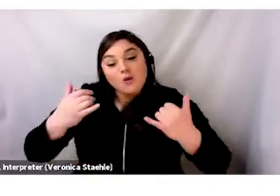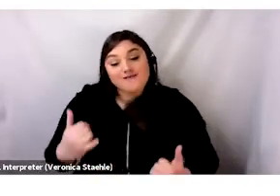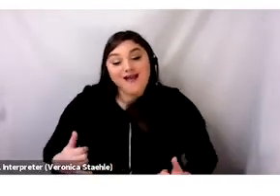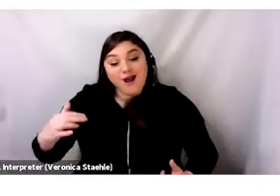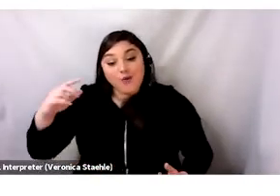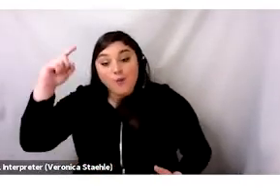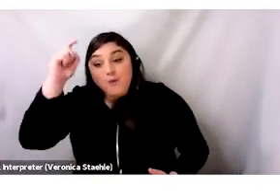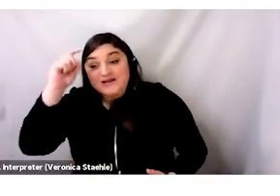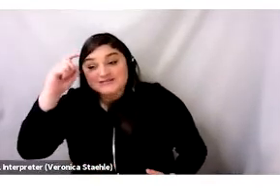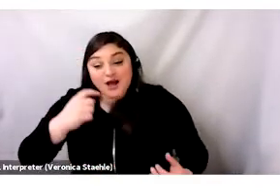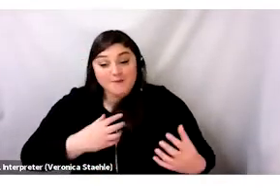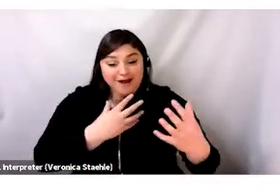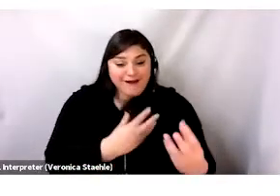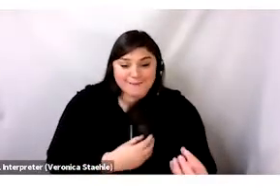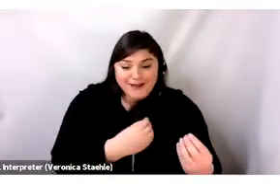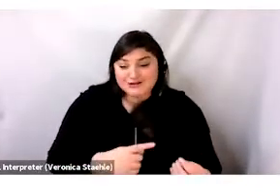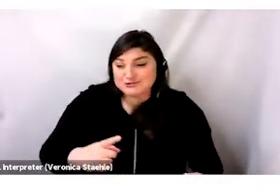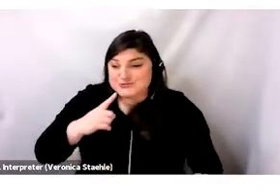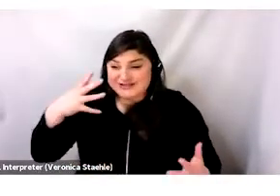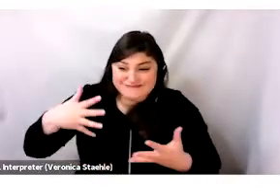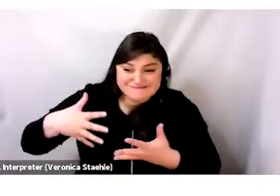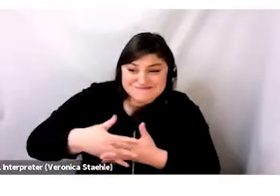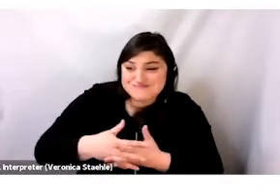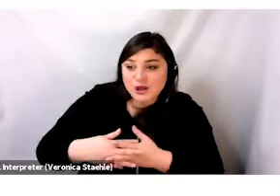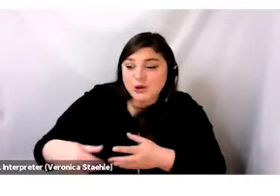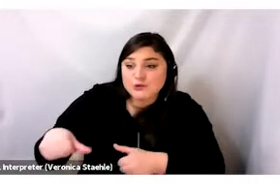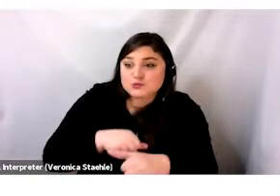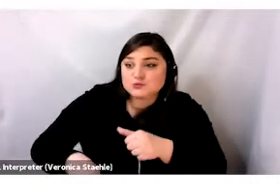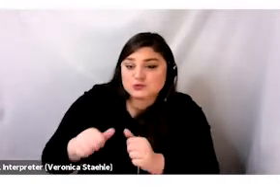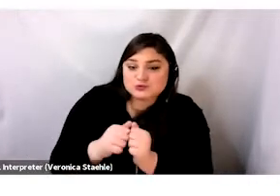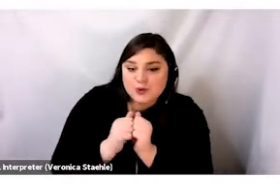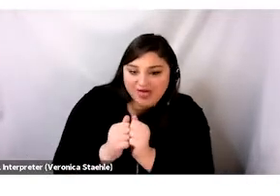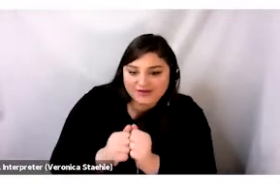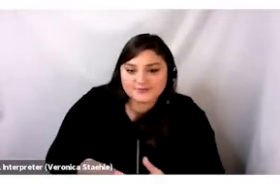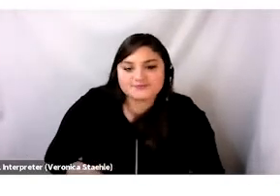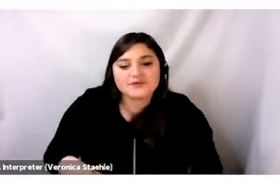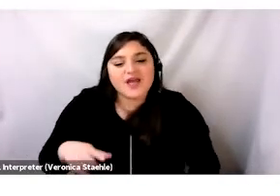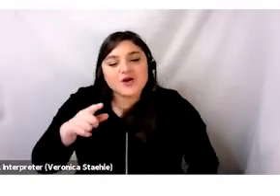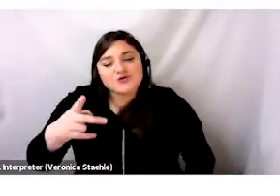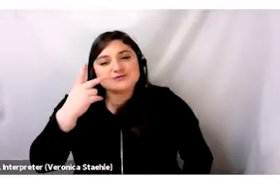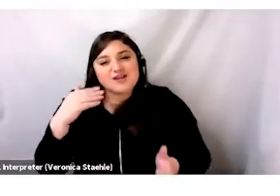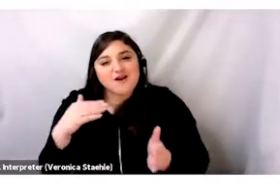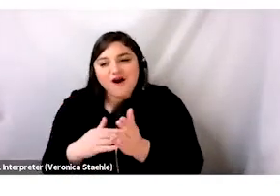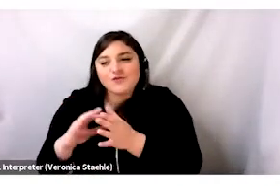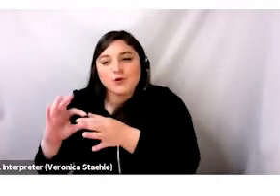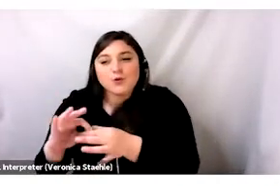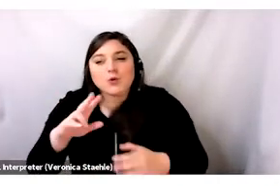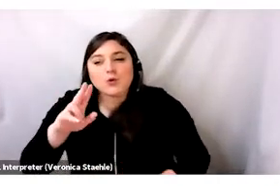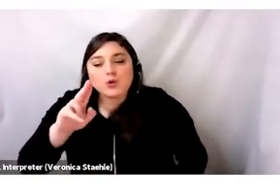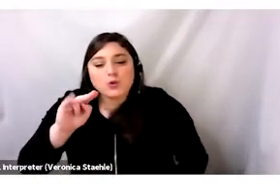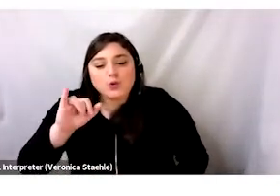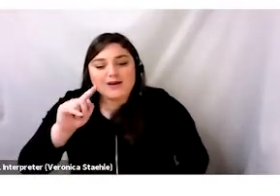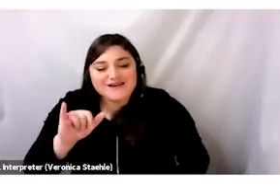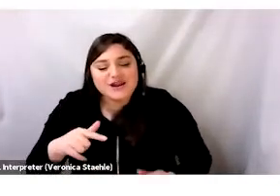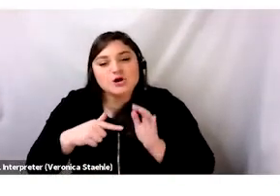be seen in the statues of the goddess of infinite compassion, who has many, many names: Avalokiteshvara